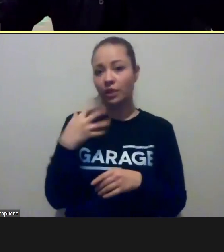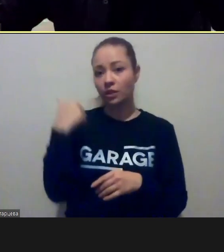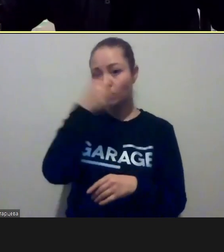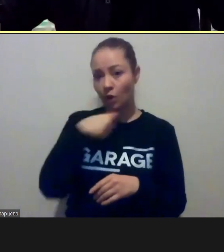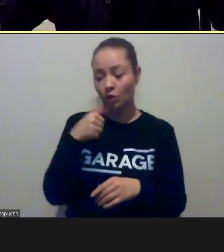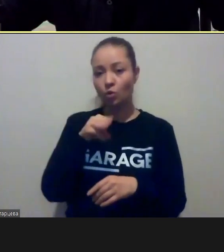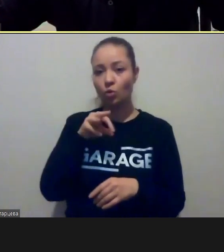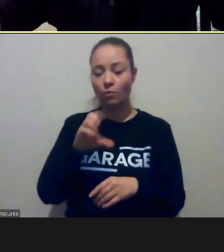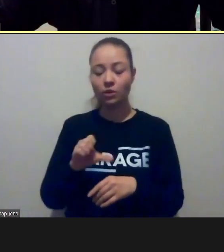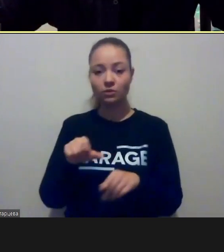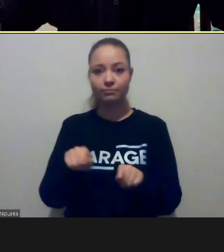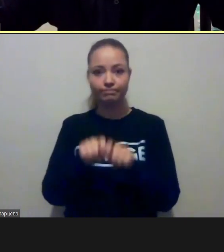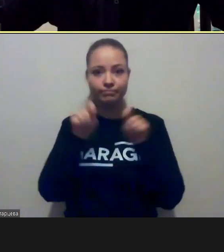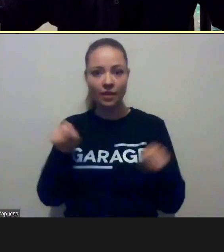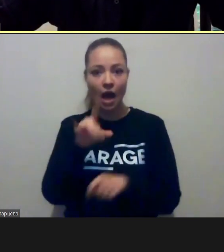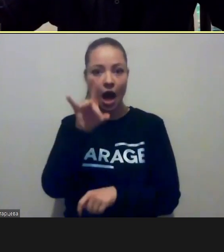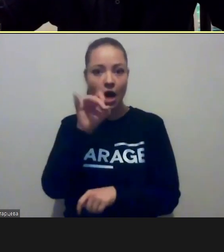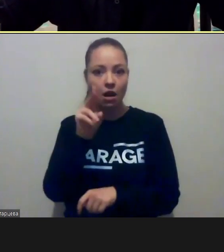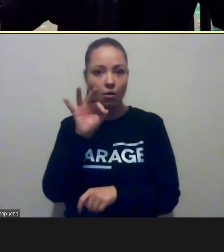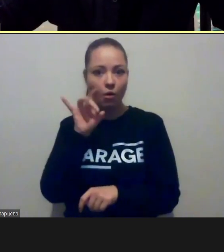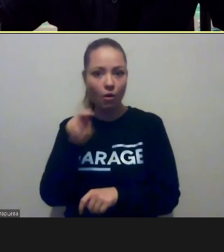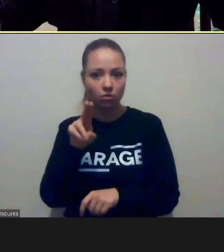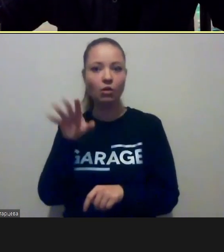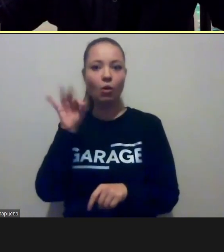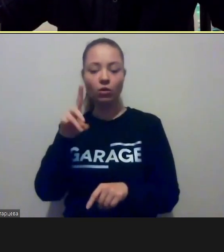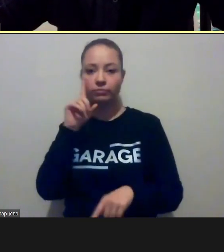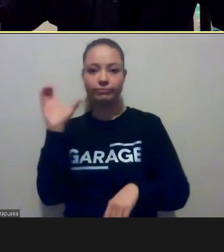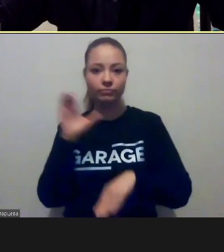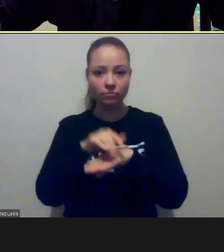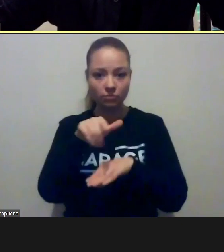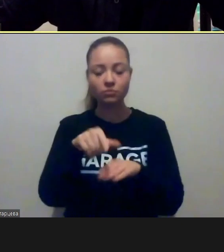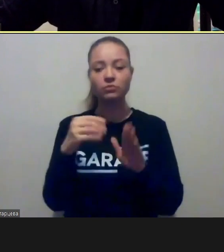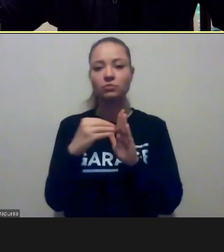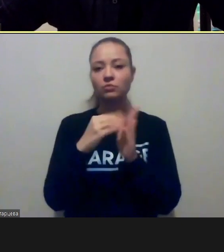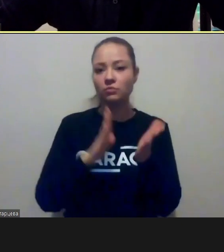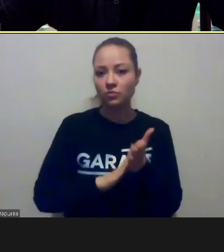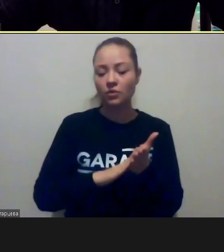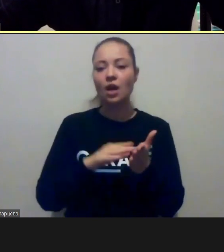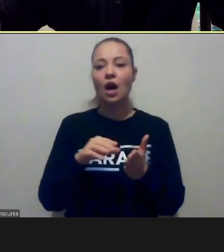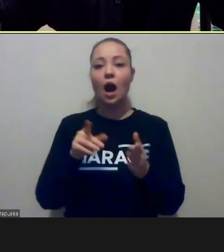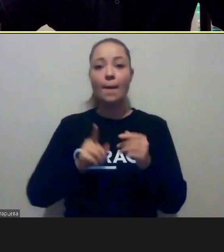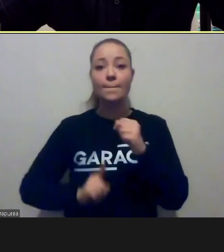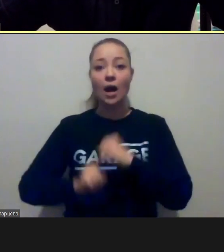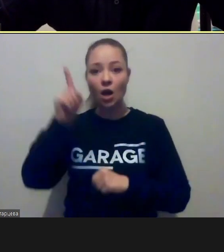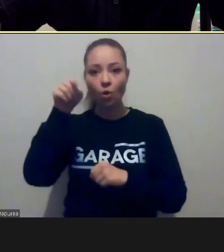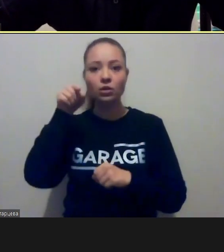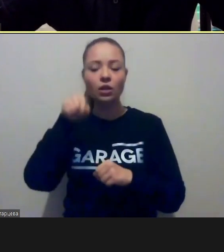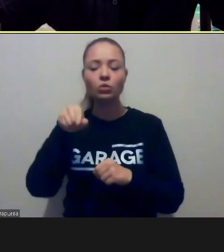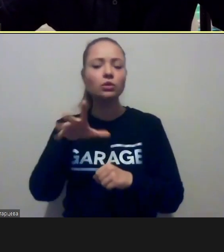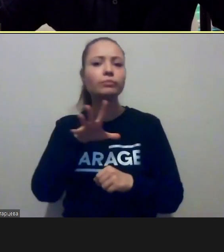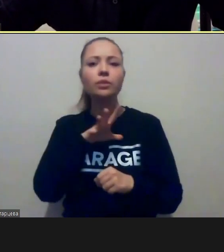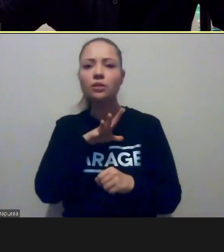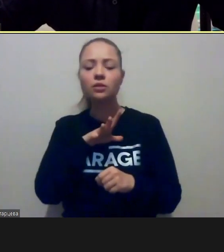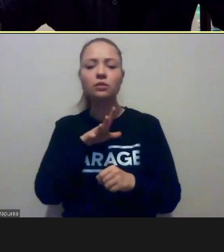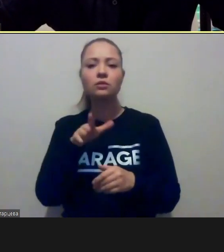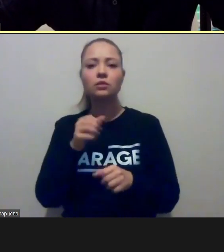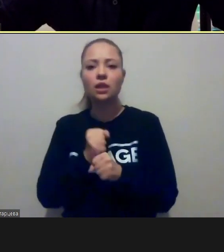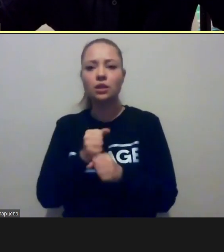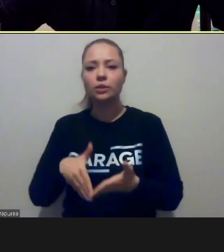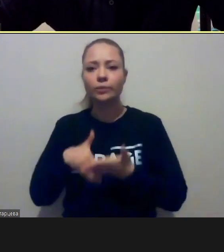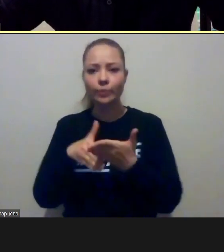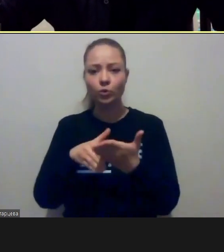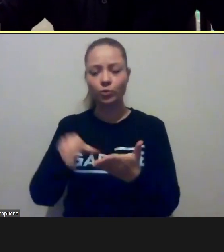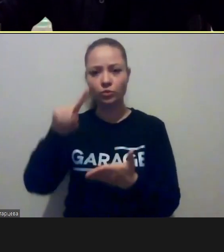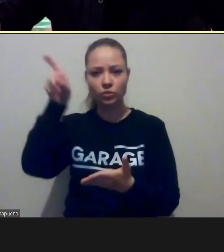world record by arranging the first longest flight only with help